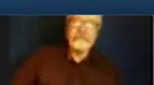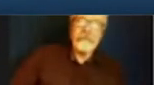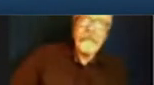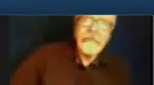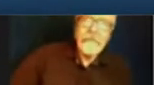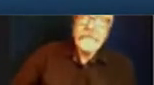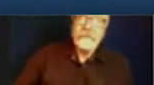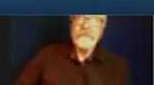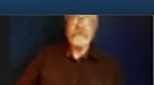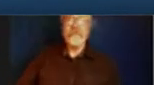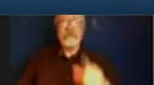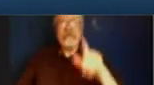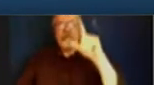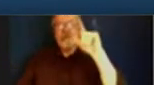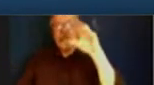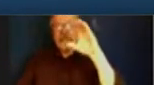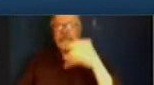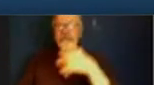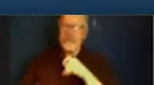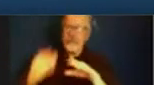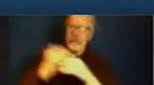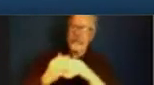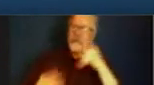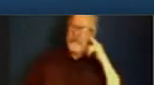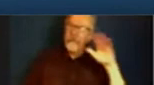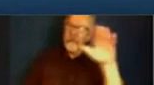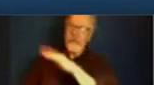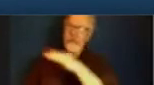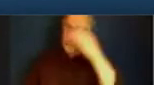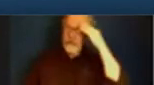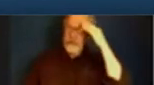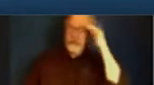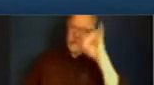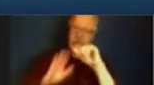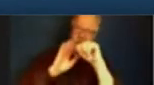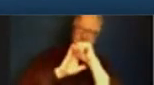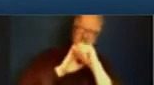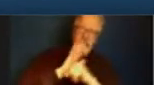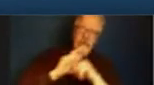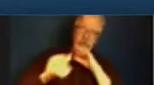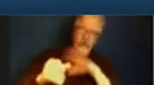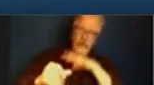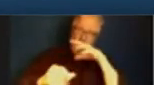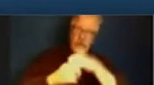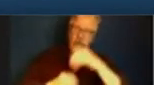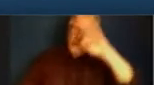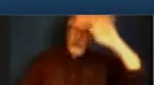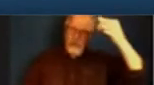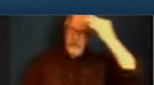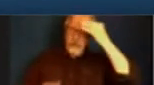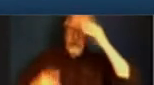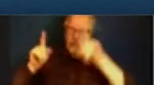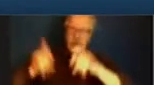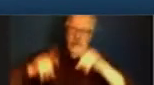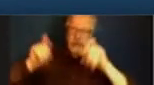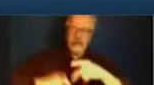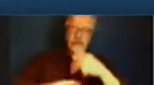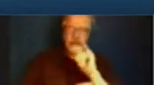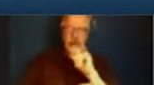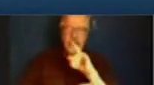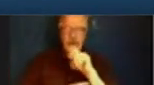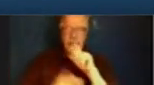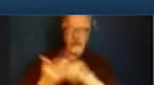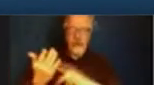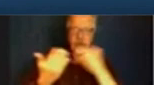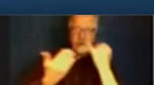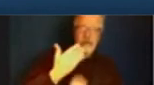awareness, Washington State had participated in a federal pilot project in the fall, and that project served some of our rural